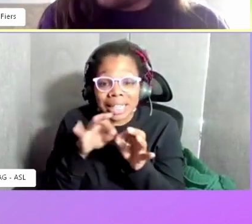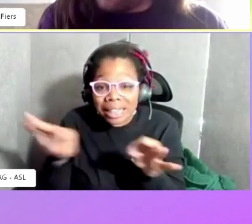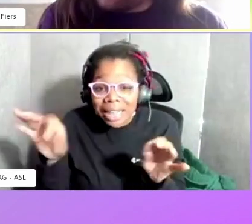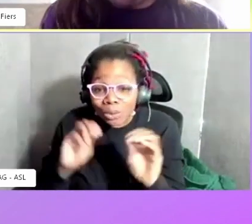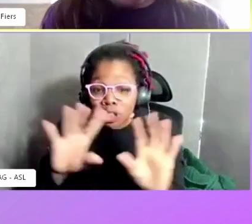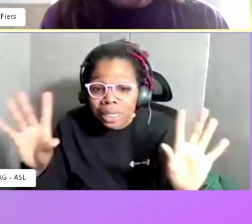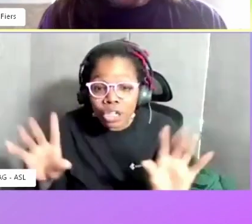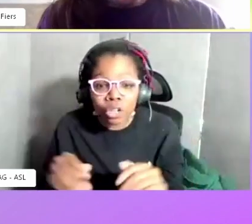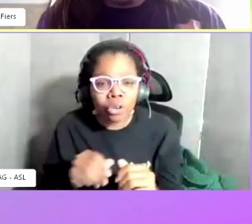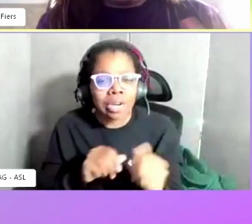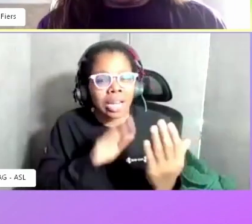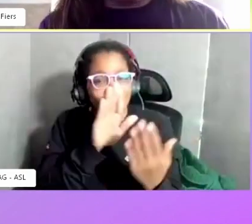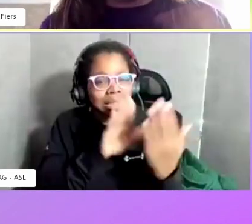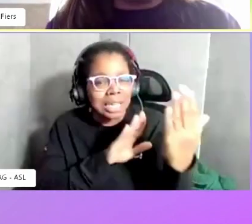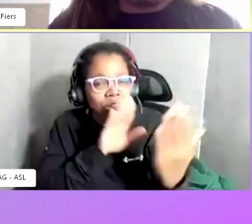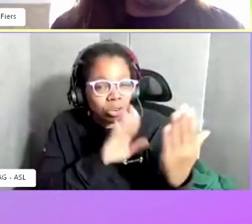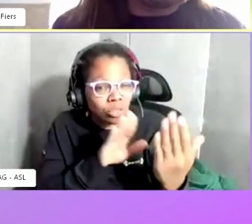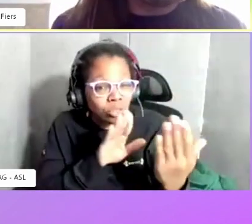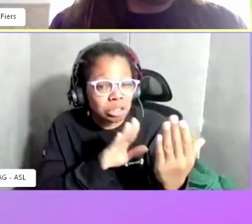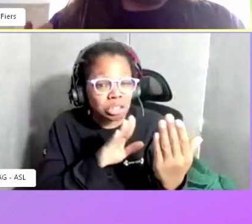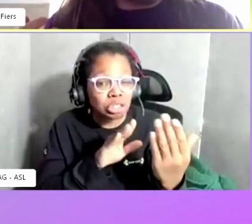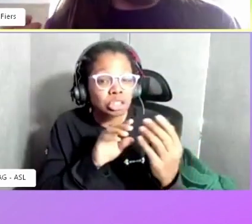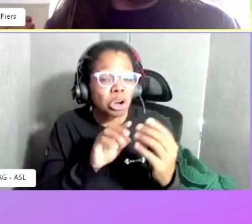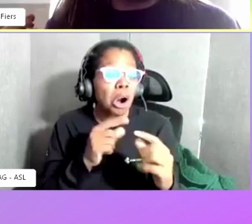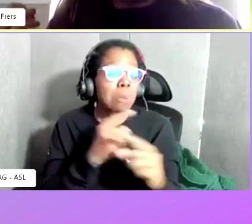Is the interfaces, are they not cluttered?